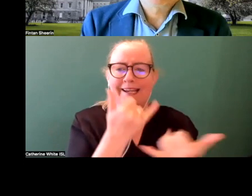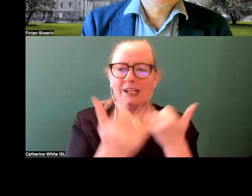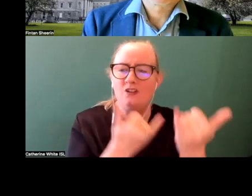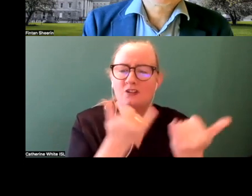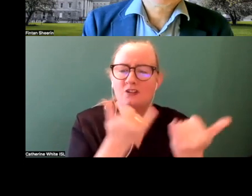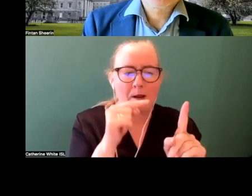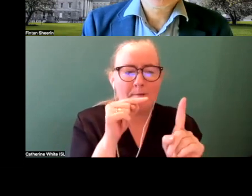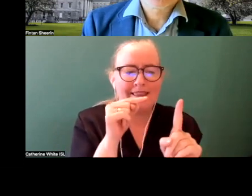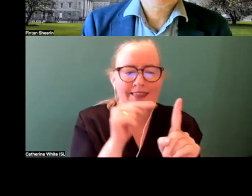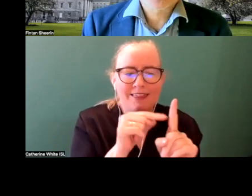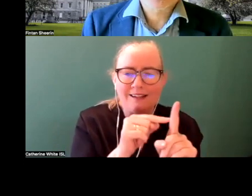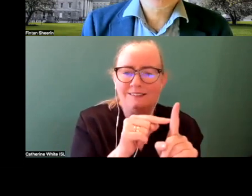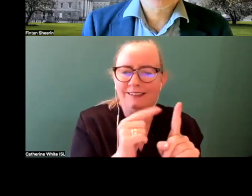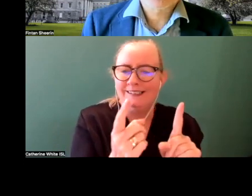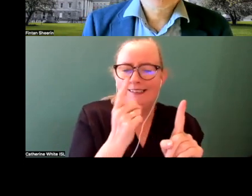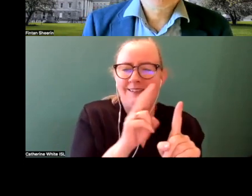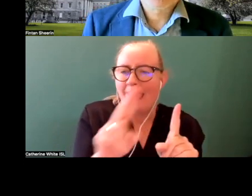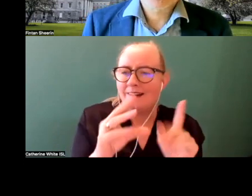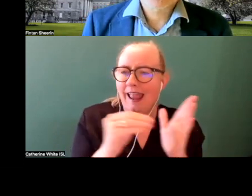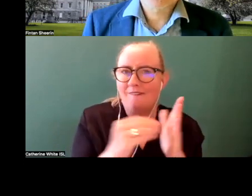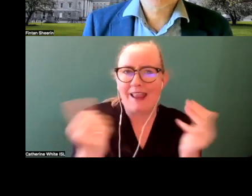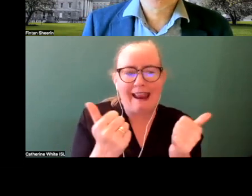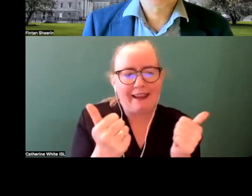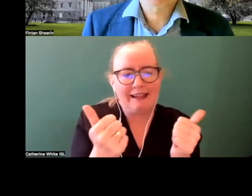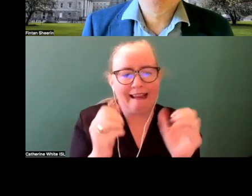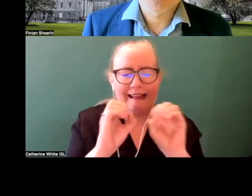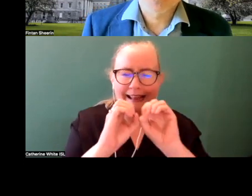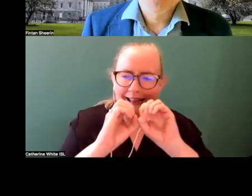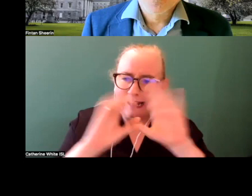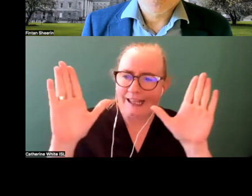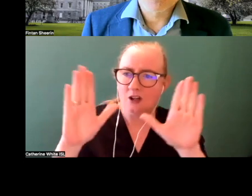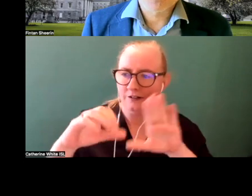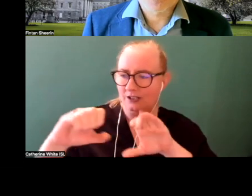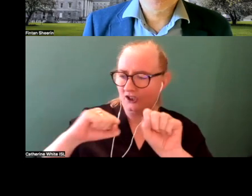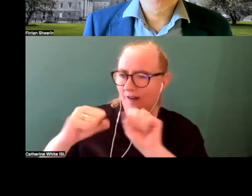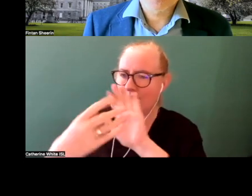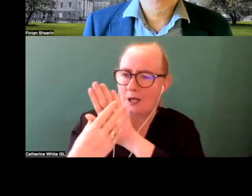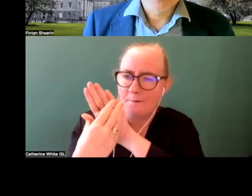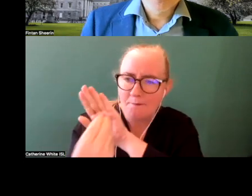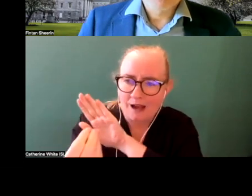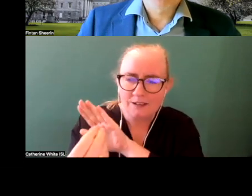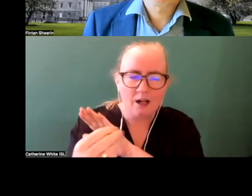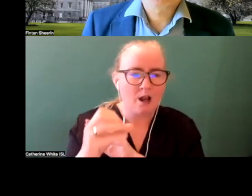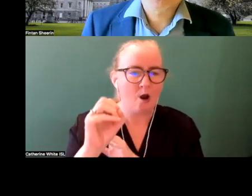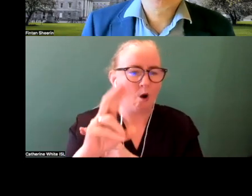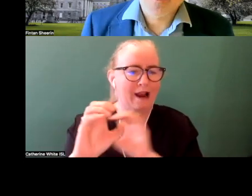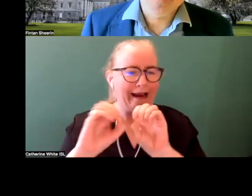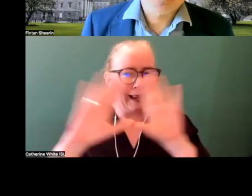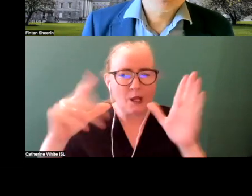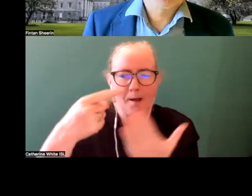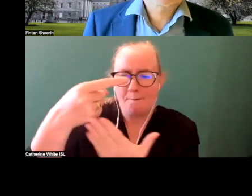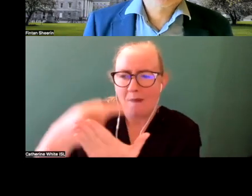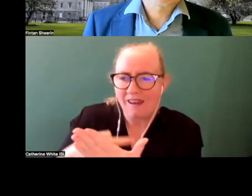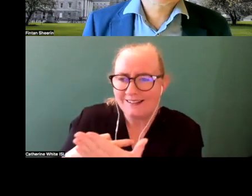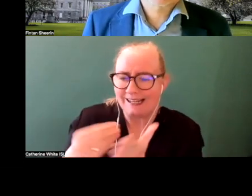develop according to any defined service model or defined policy to guide